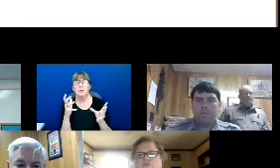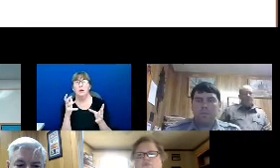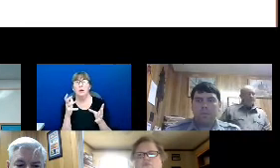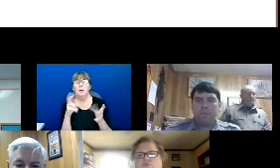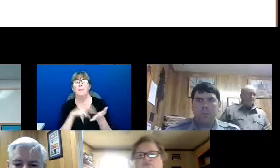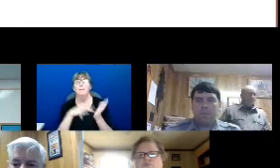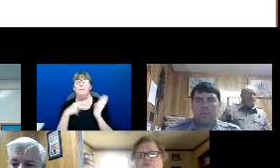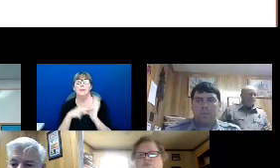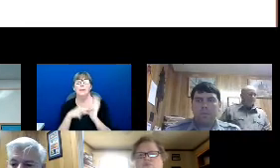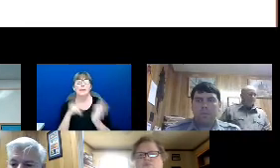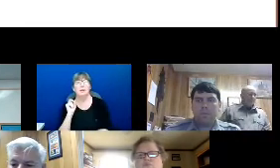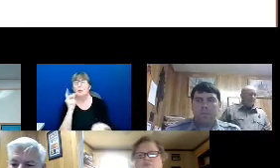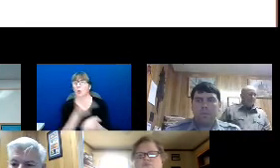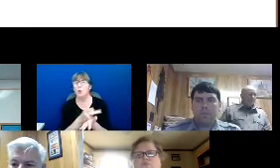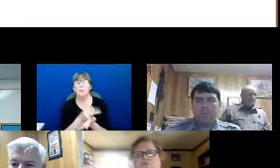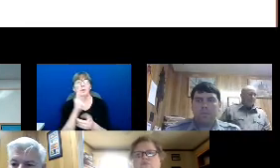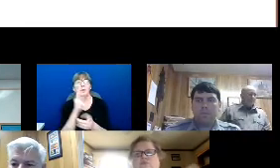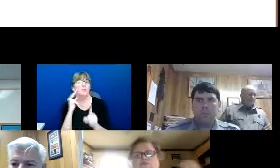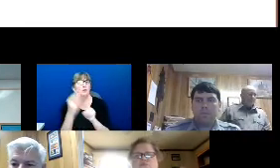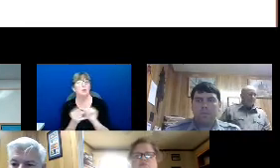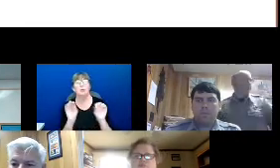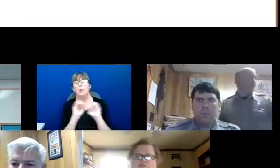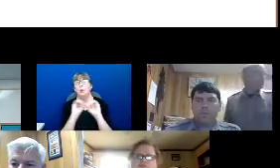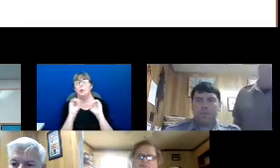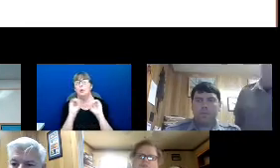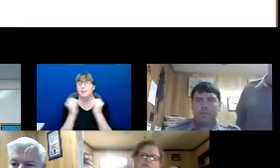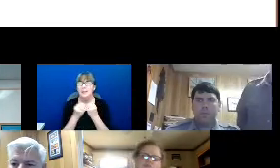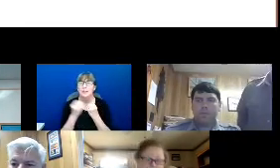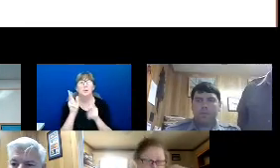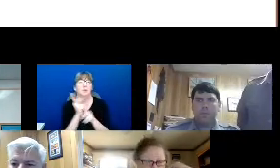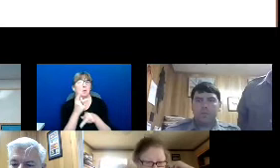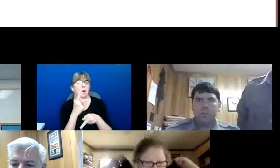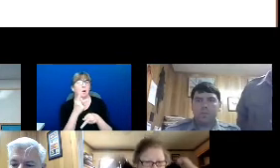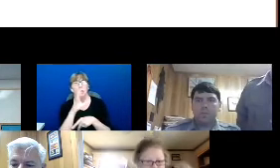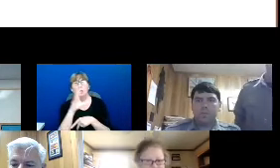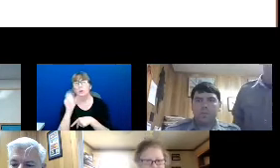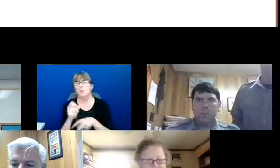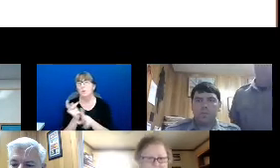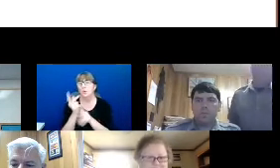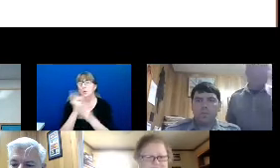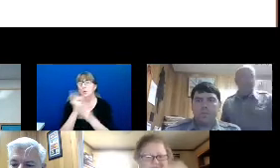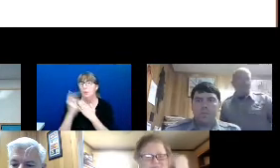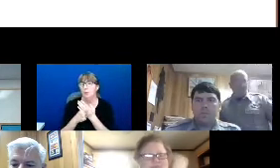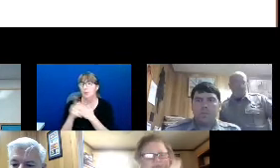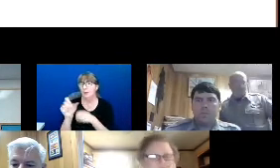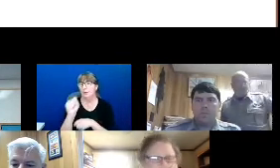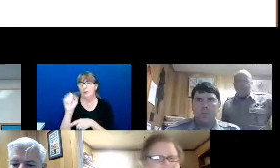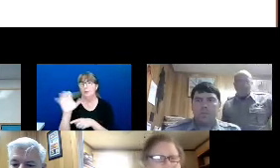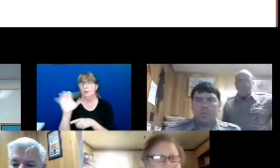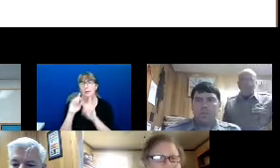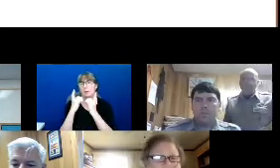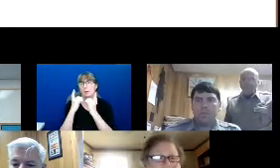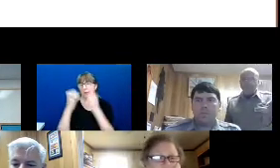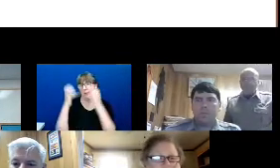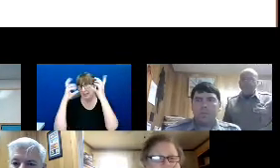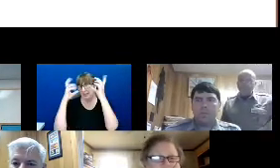any views, organization, product, company, or program by the South Carolina Department of